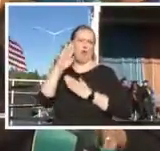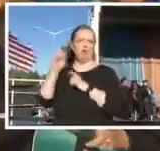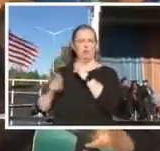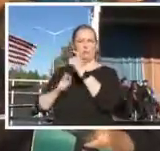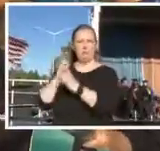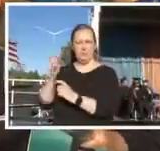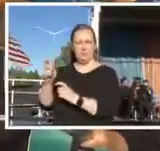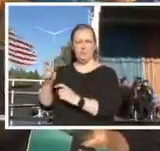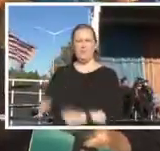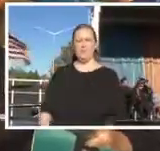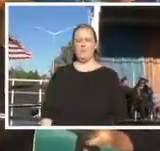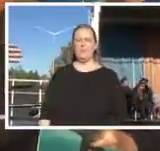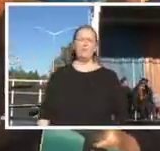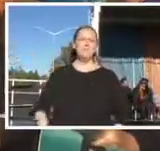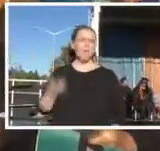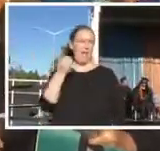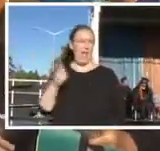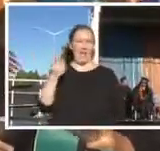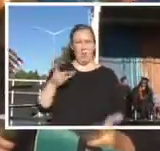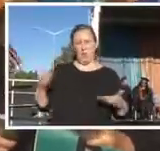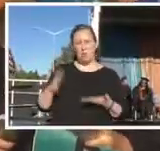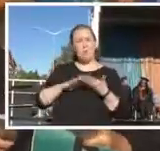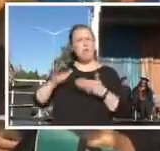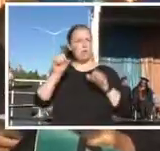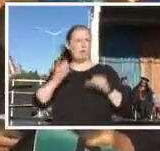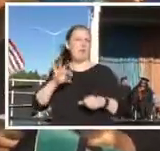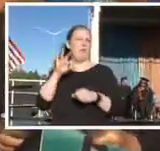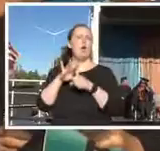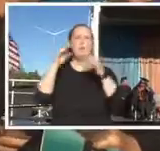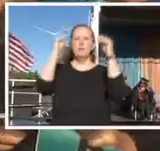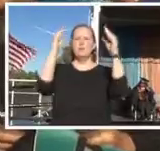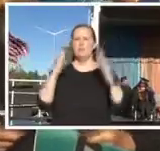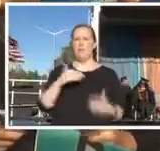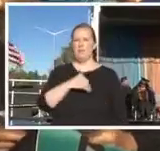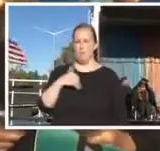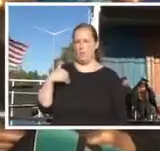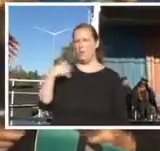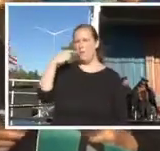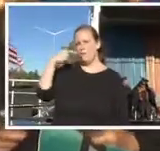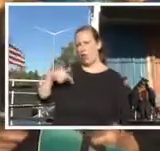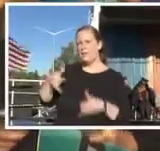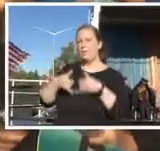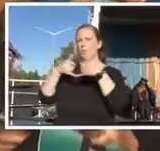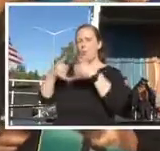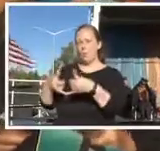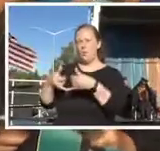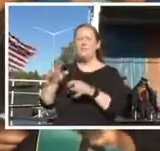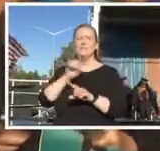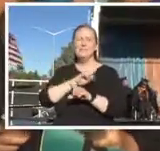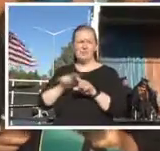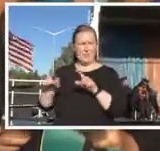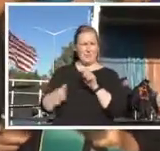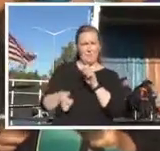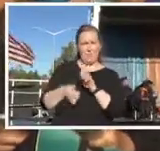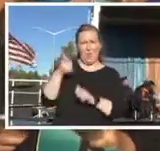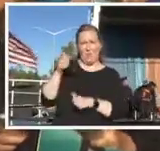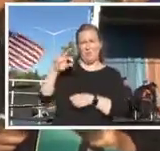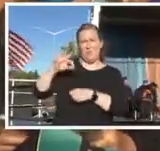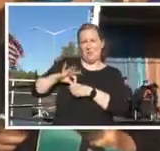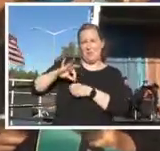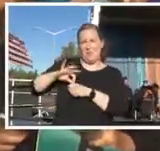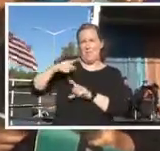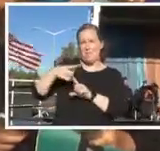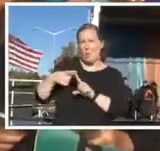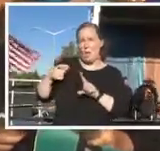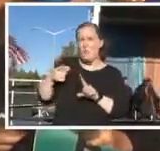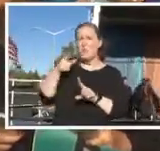bestows. Anyone at the college can nominate a faculty member for this award, but the vast majority of the nominations come